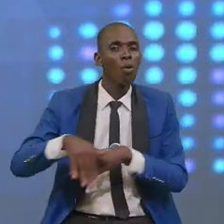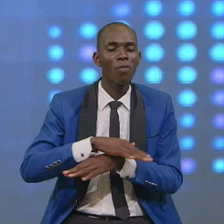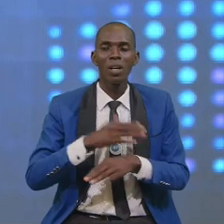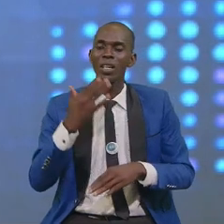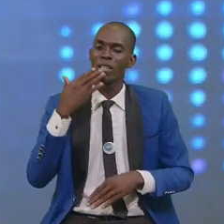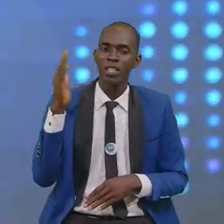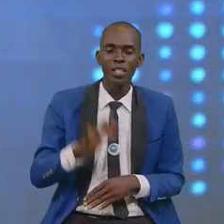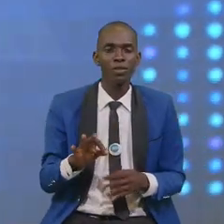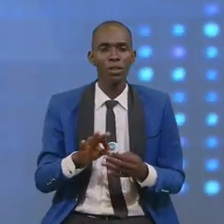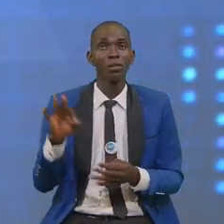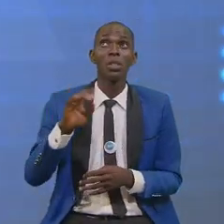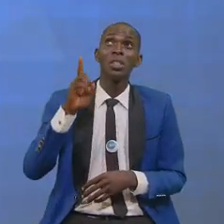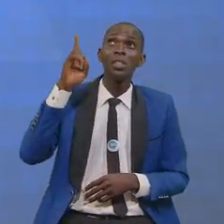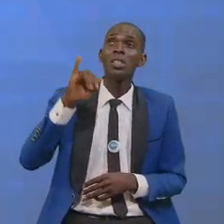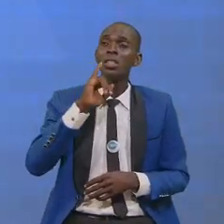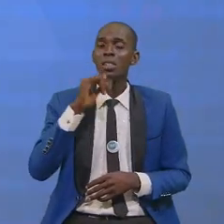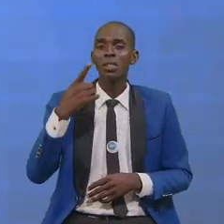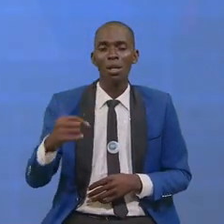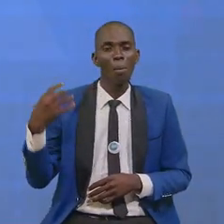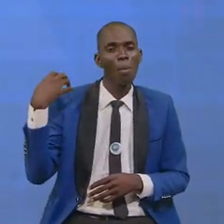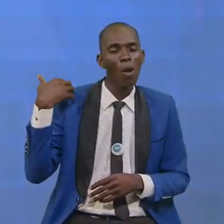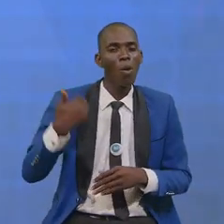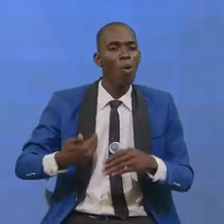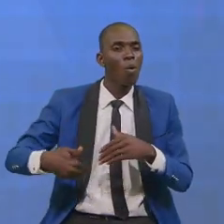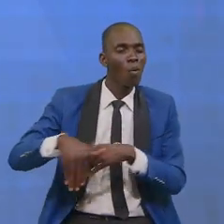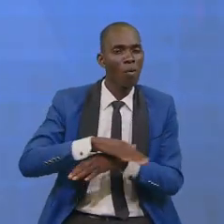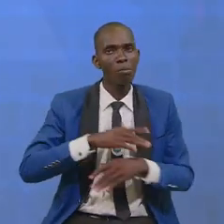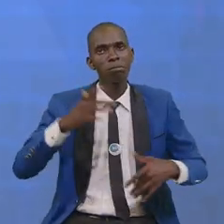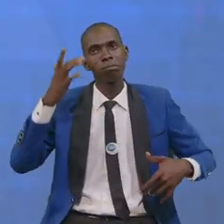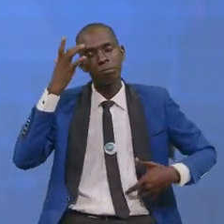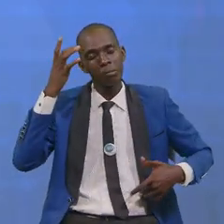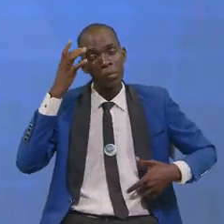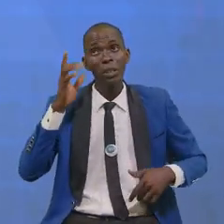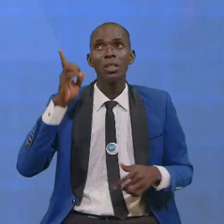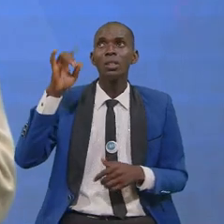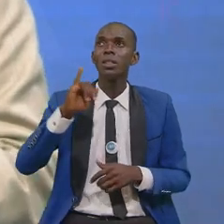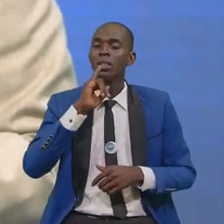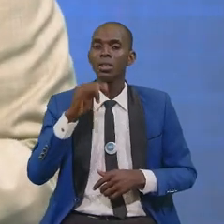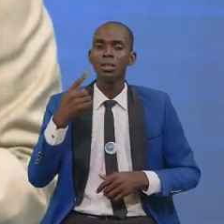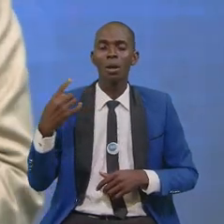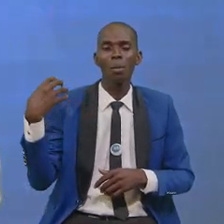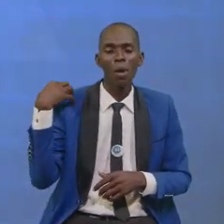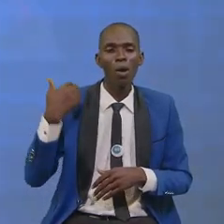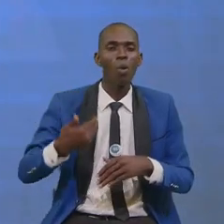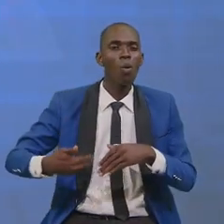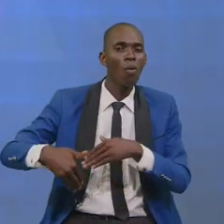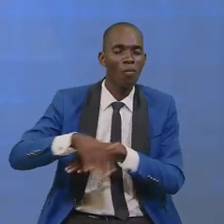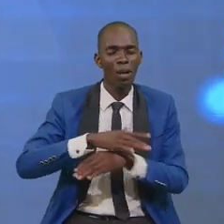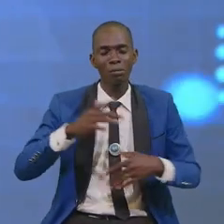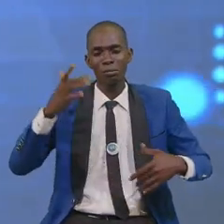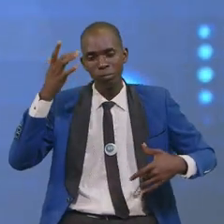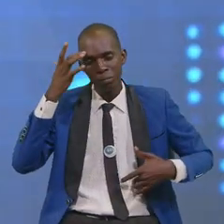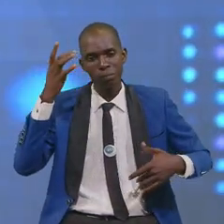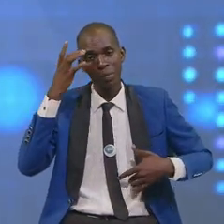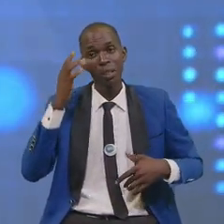spirit. His master over disease. And his master over sicknesses.